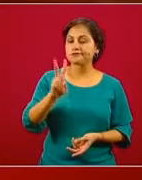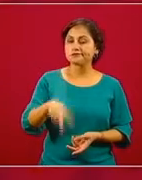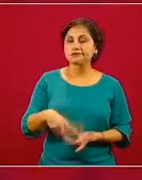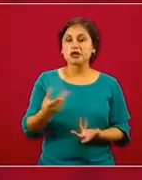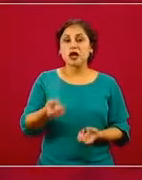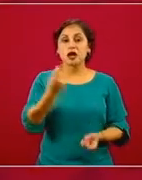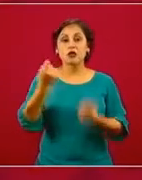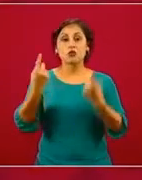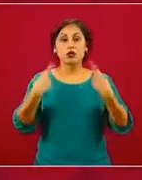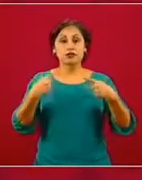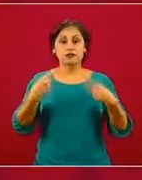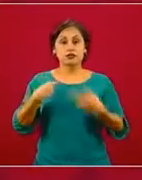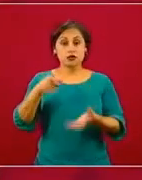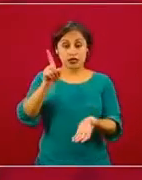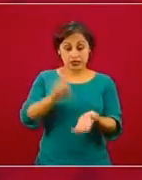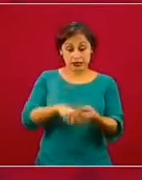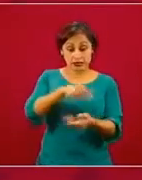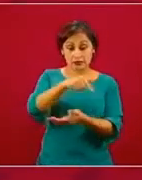situations of